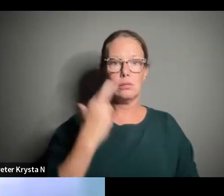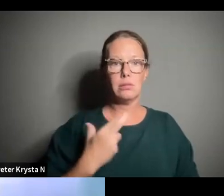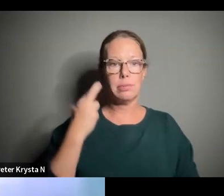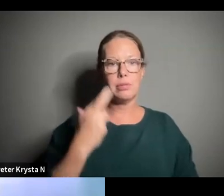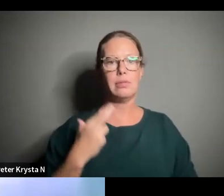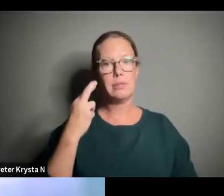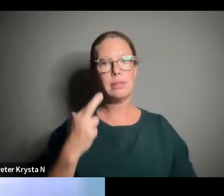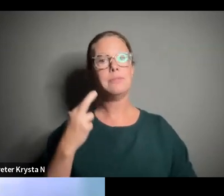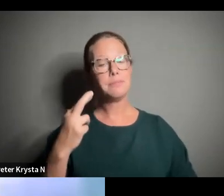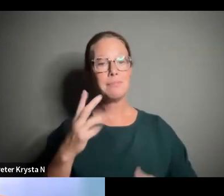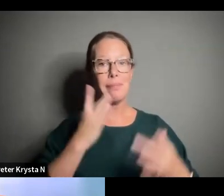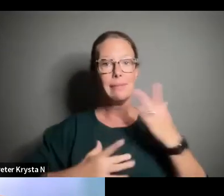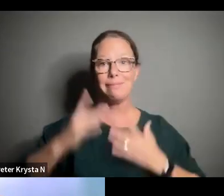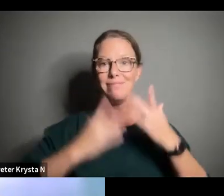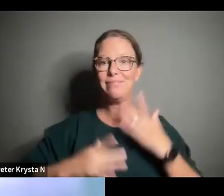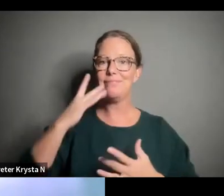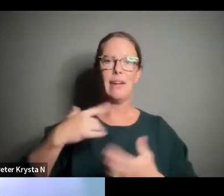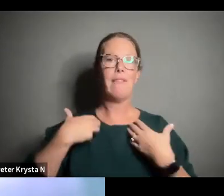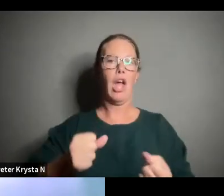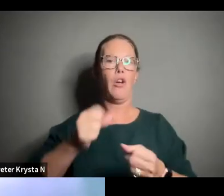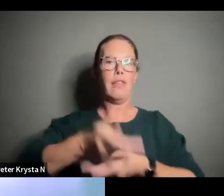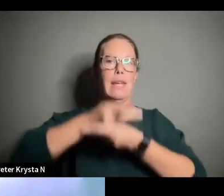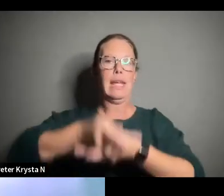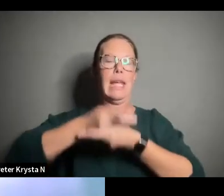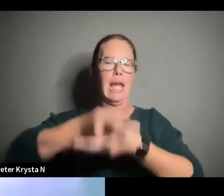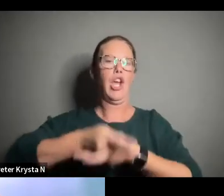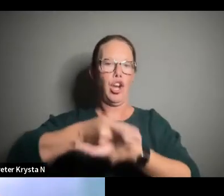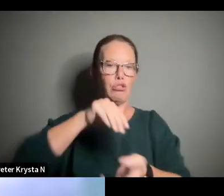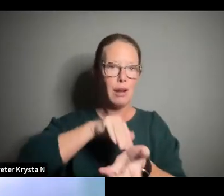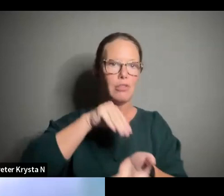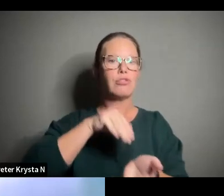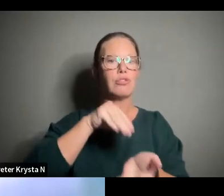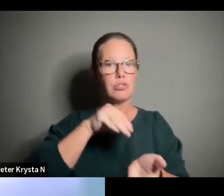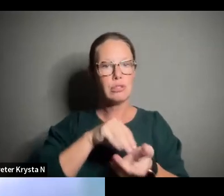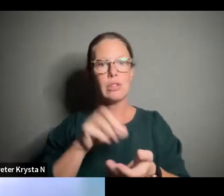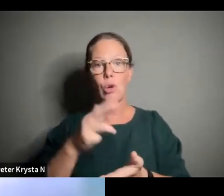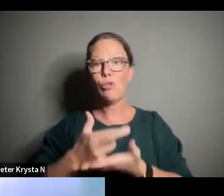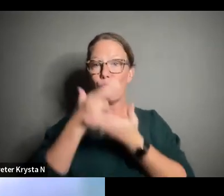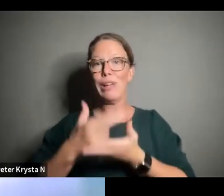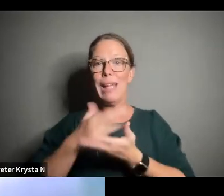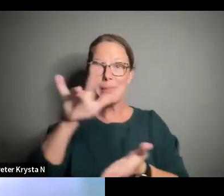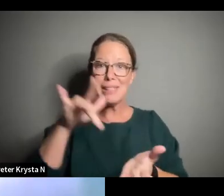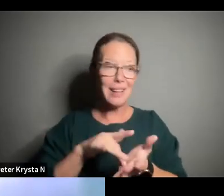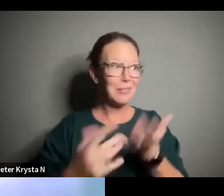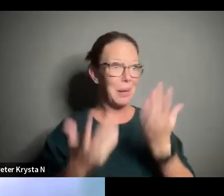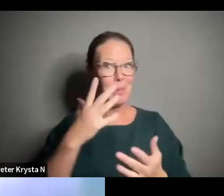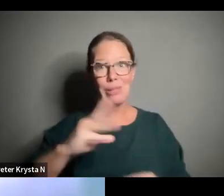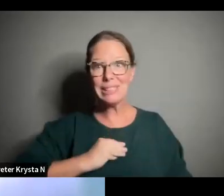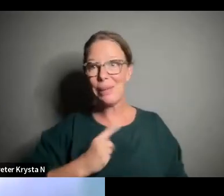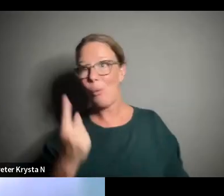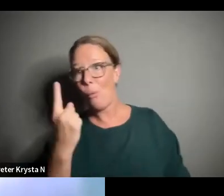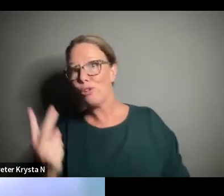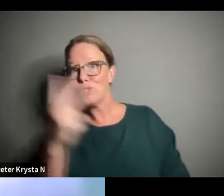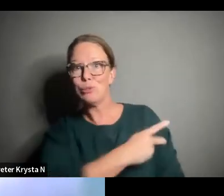healthcare personnel now, shortage of some of the spinal cord rehab hospitals may only take 1 or 2 patients at a time on a ventilator. Well, if